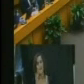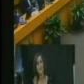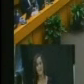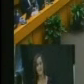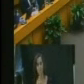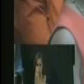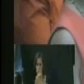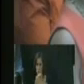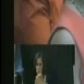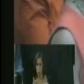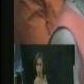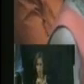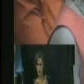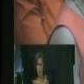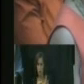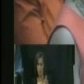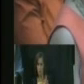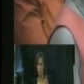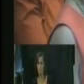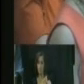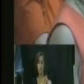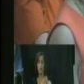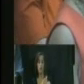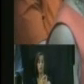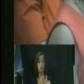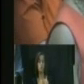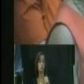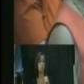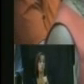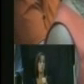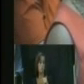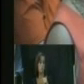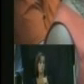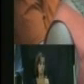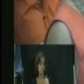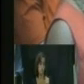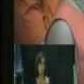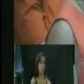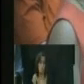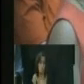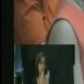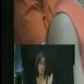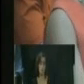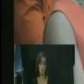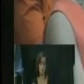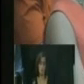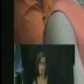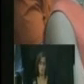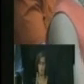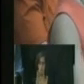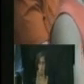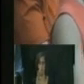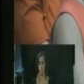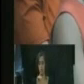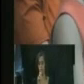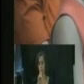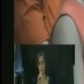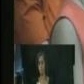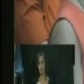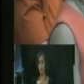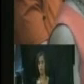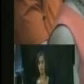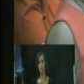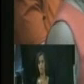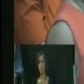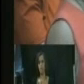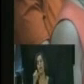though. First, in supporting the strategic plan, Becky Ash, principal of the LNN STEM Academy.